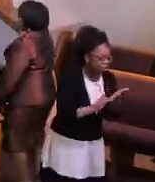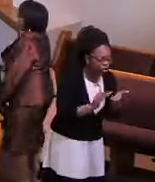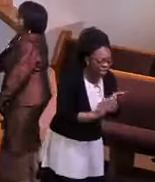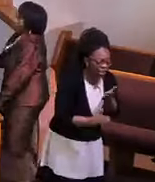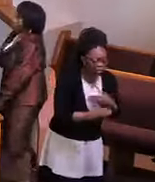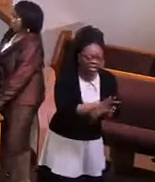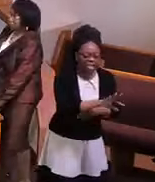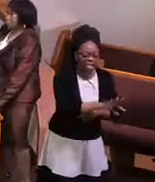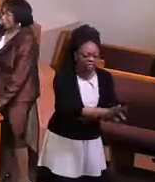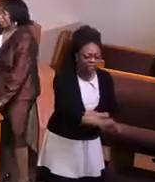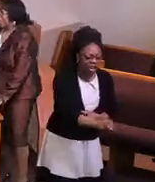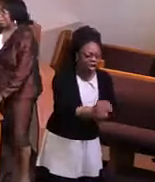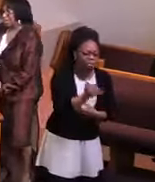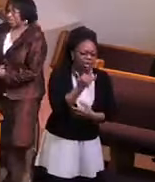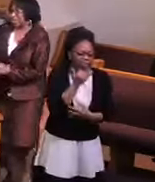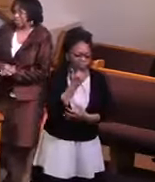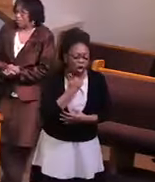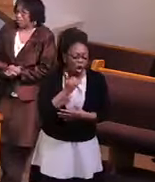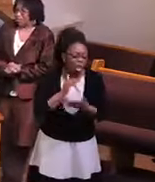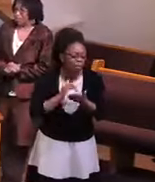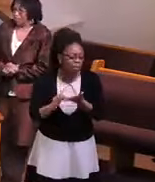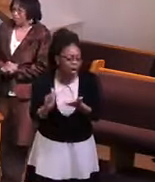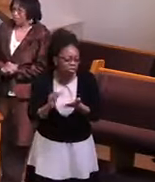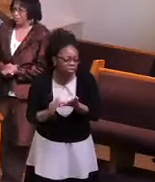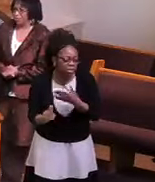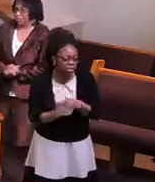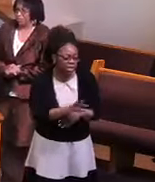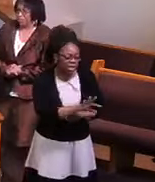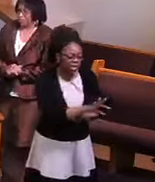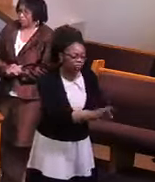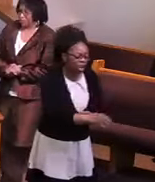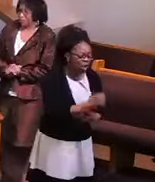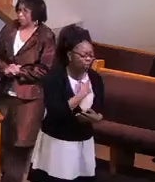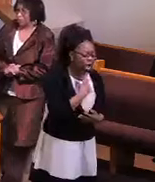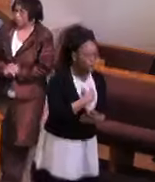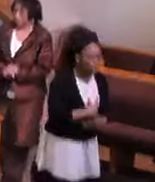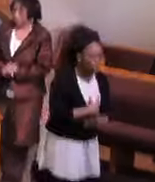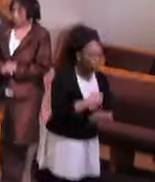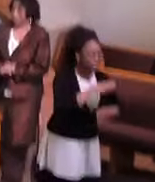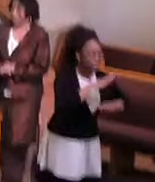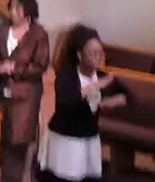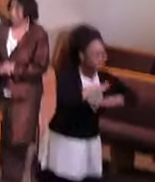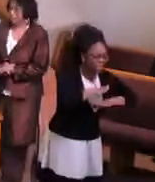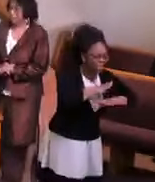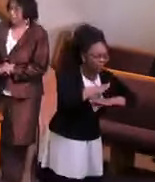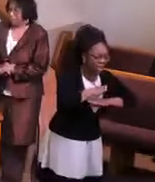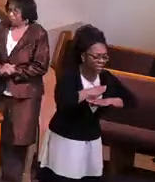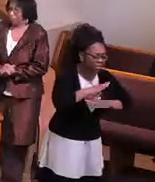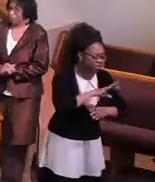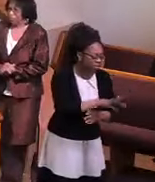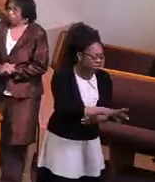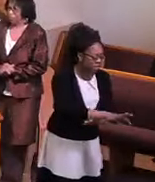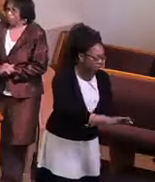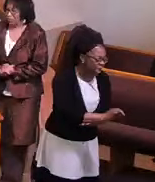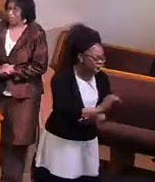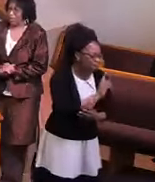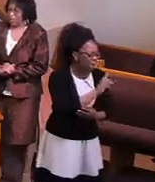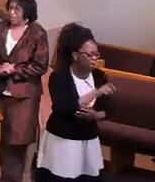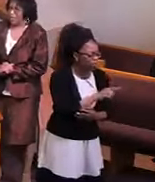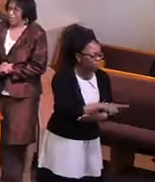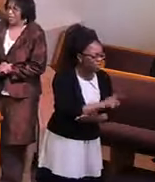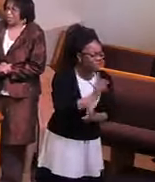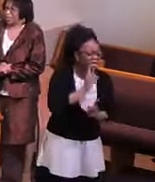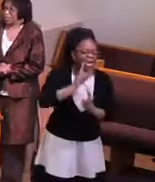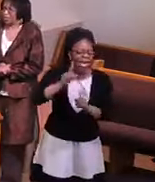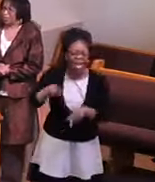found my fault and pardoned it. He found my hunger and satisfied it. He found my question and answered